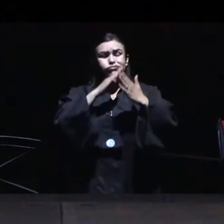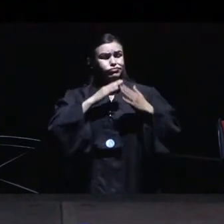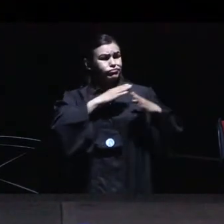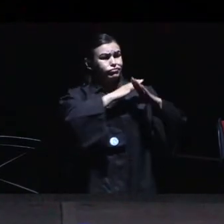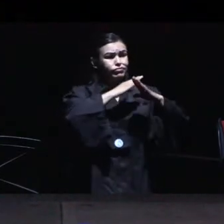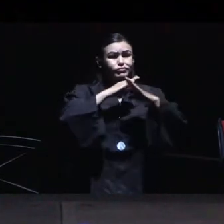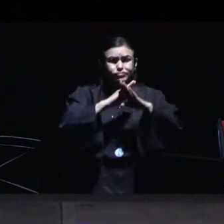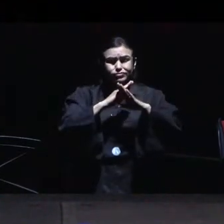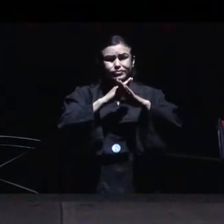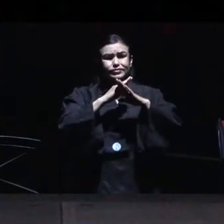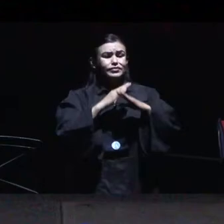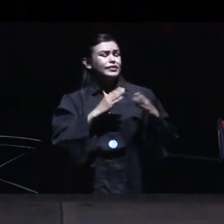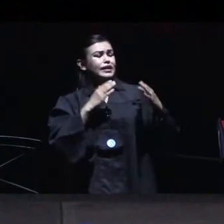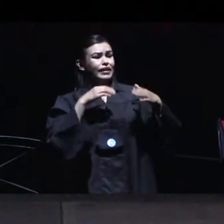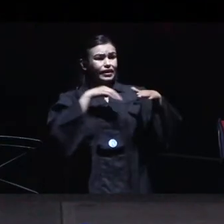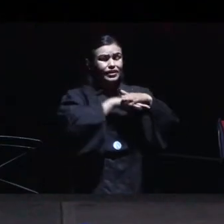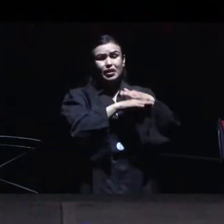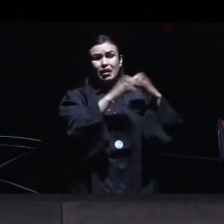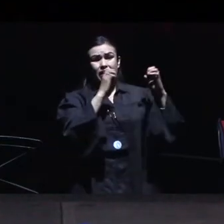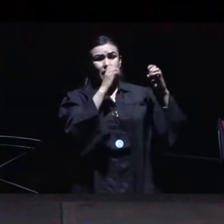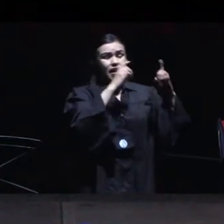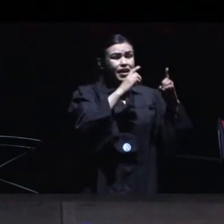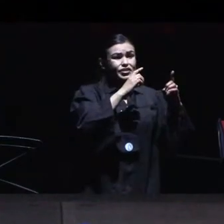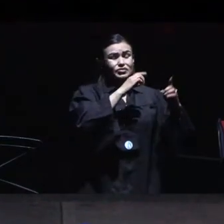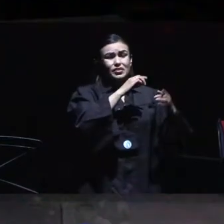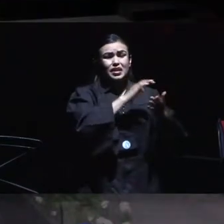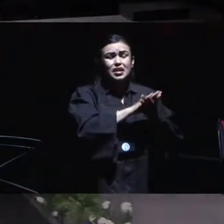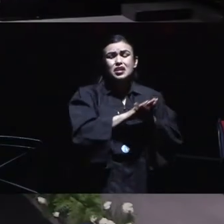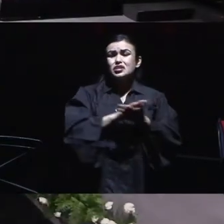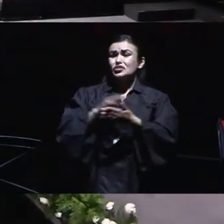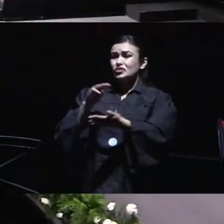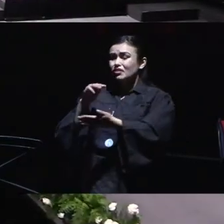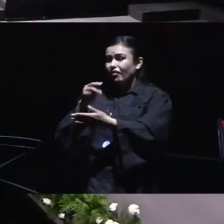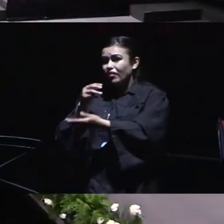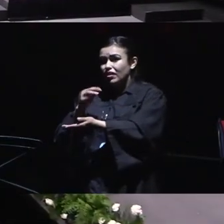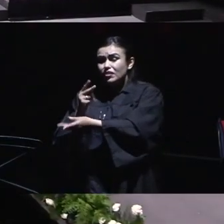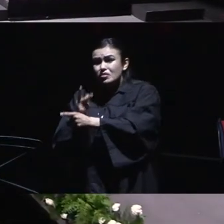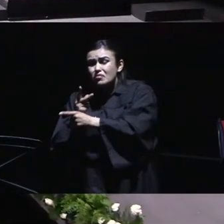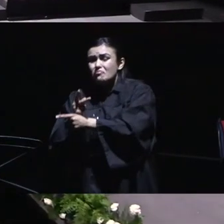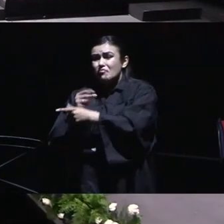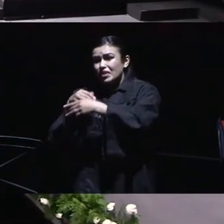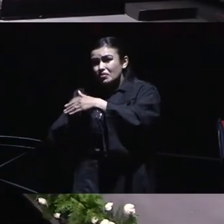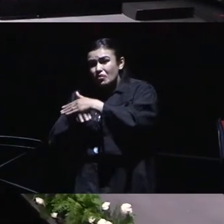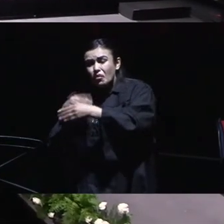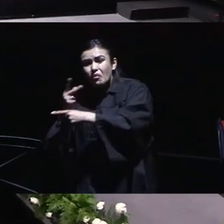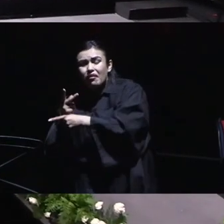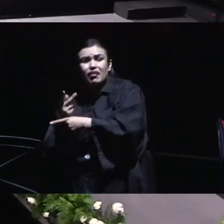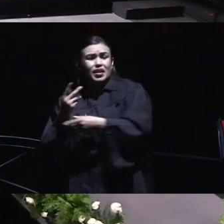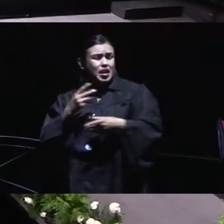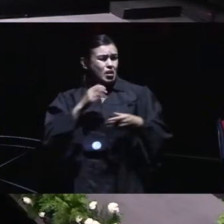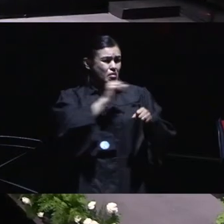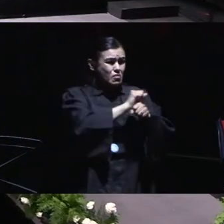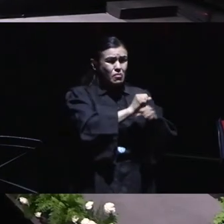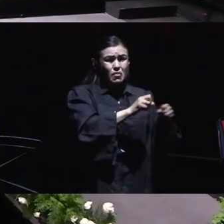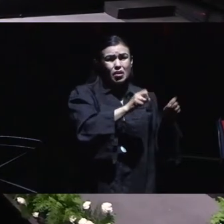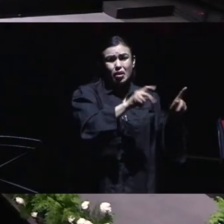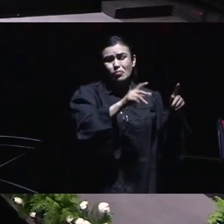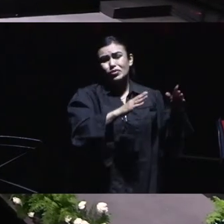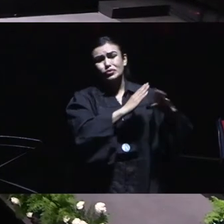to quality of education, medical care, career opportunities, and more.